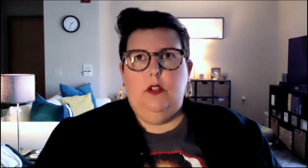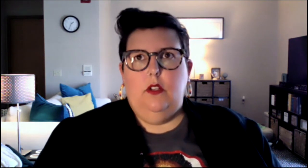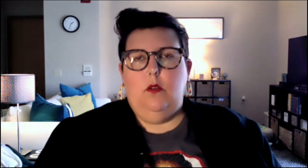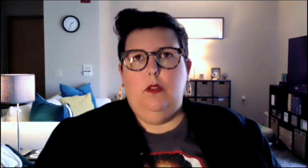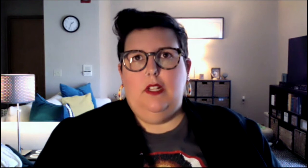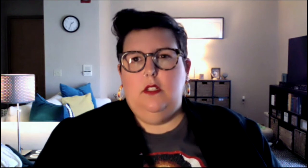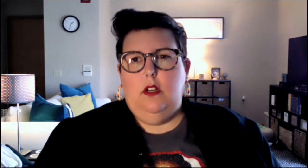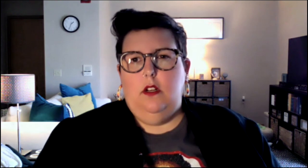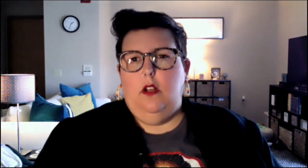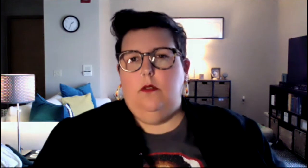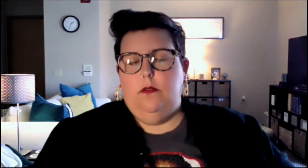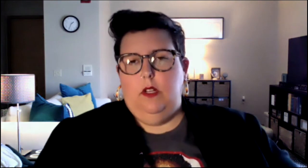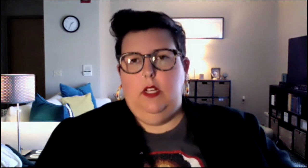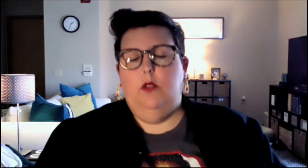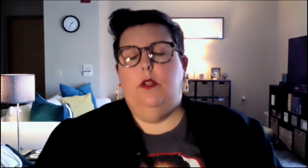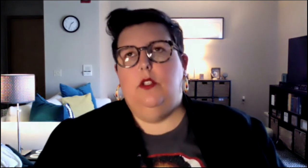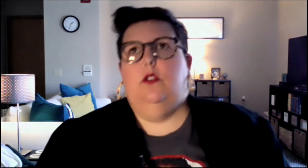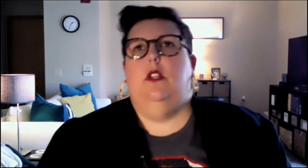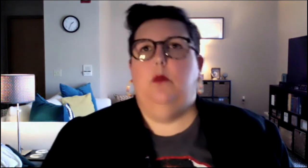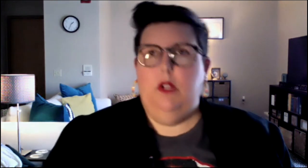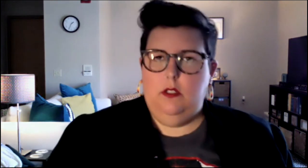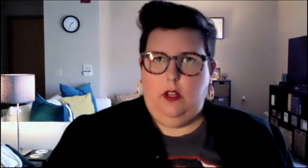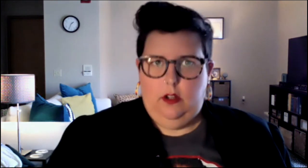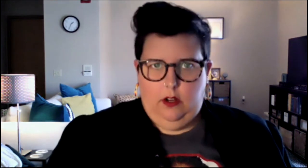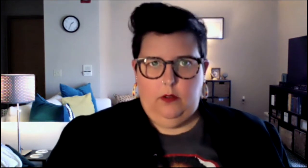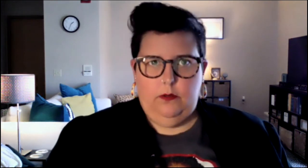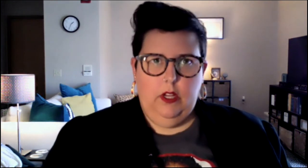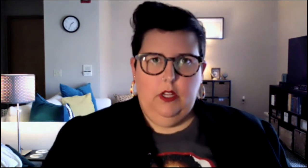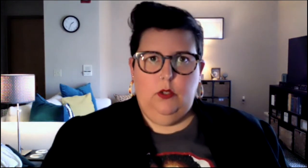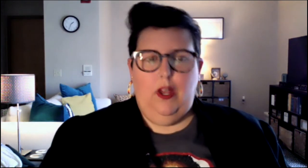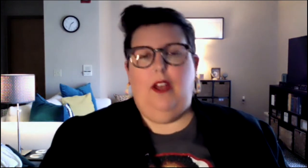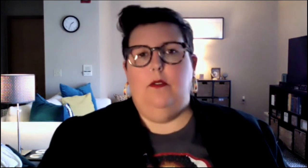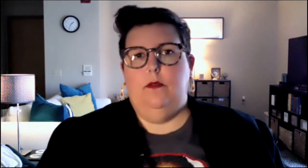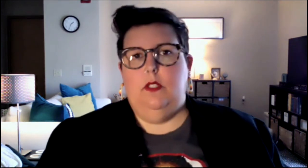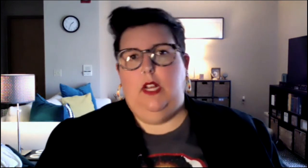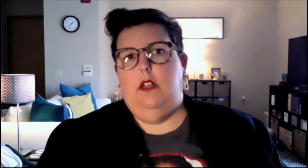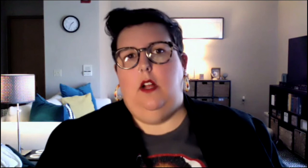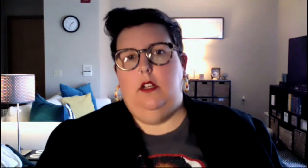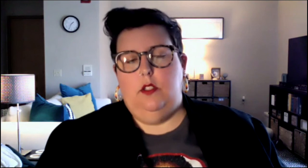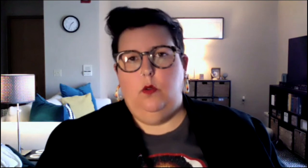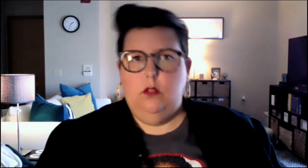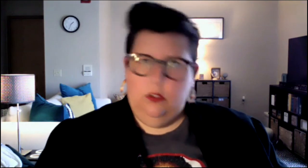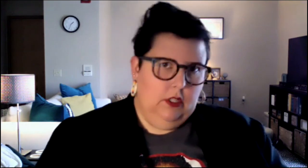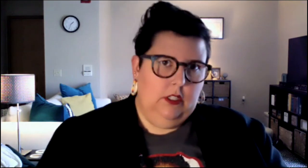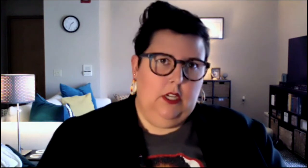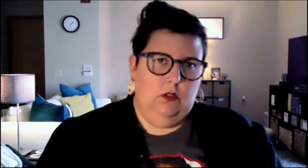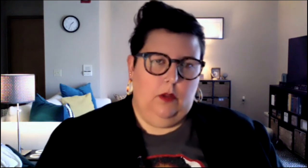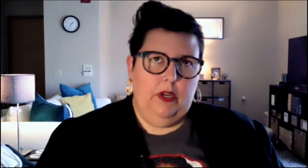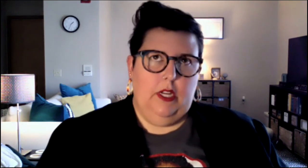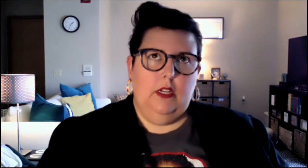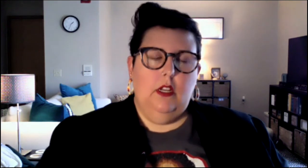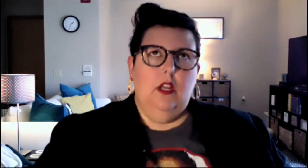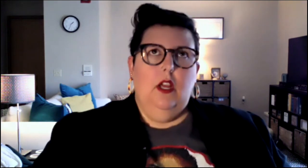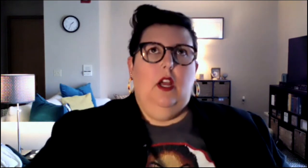native, and you're like, well, that's not enough. In the research standpoint, it's not enough to have stand on its own. So then, yeah, you lump